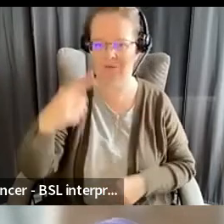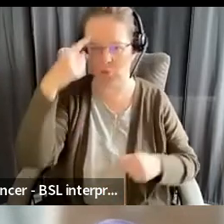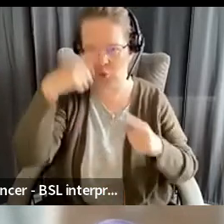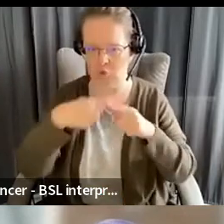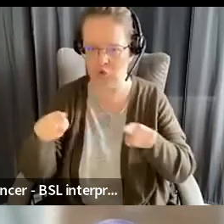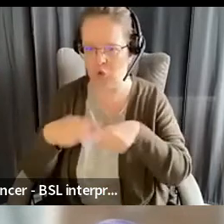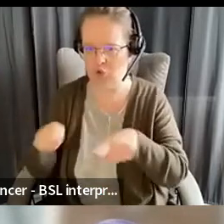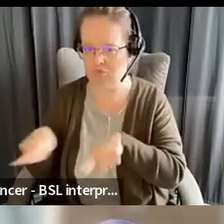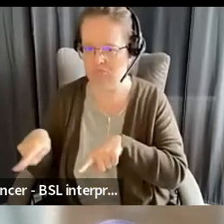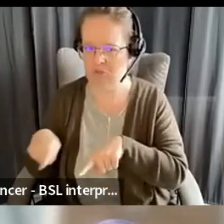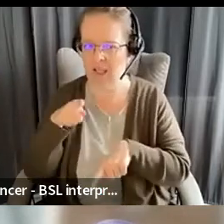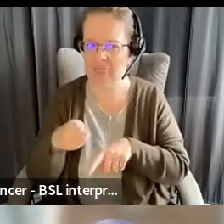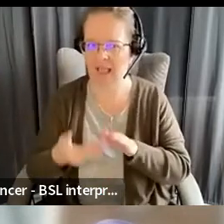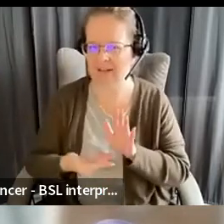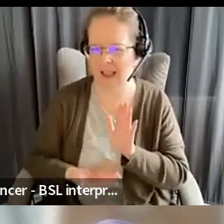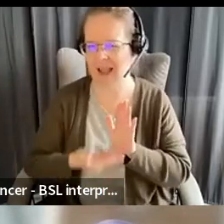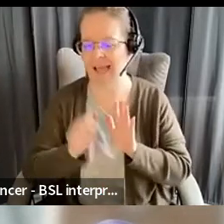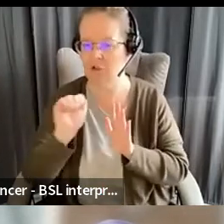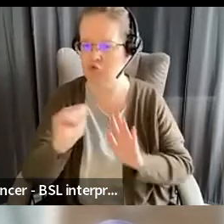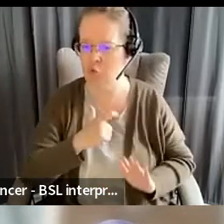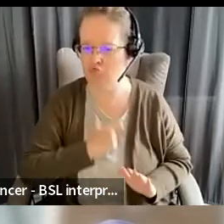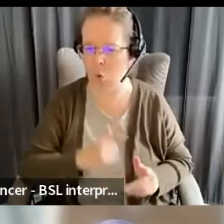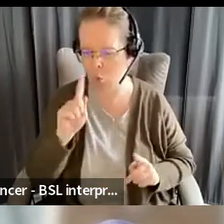helps enhance your role and what you can offer?